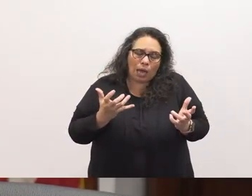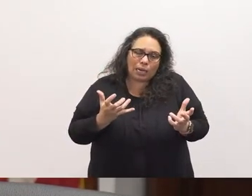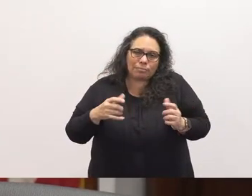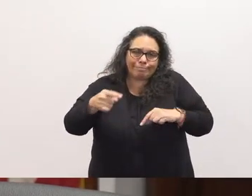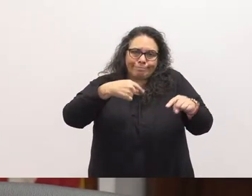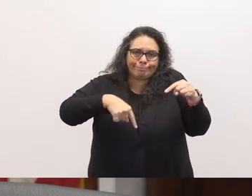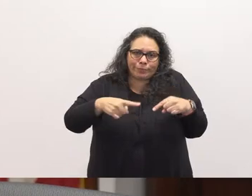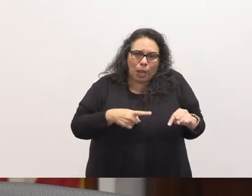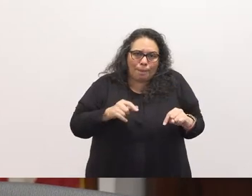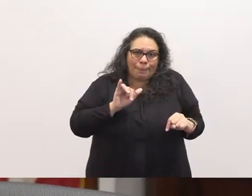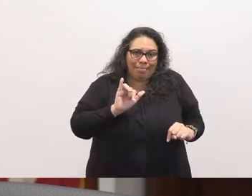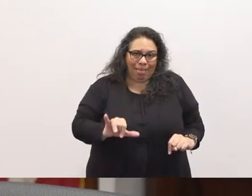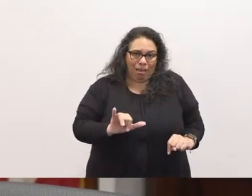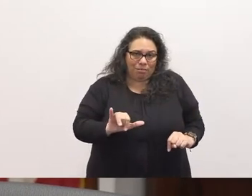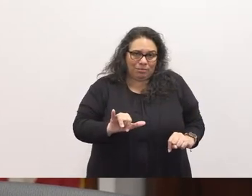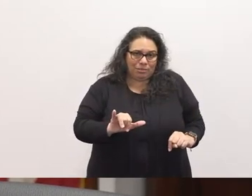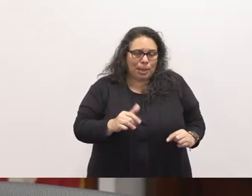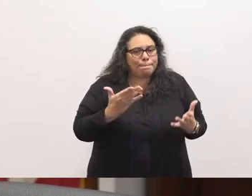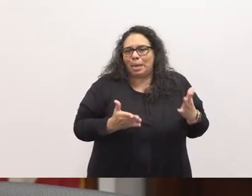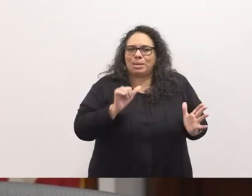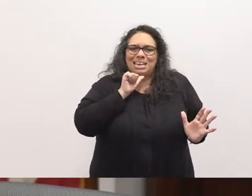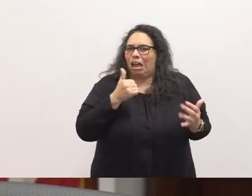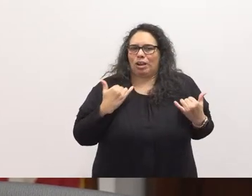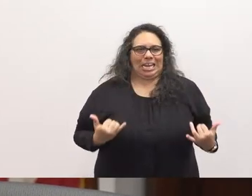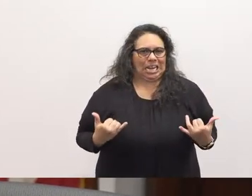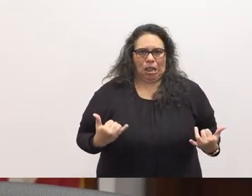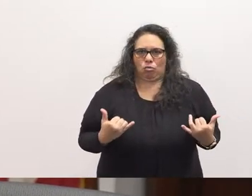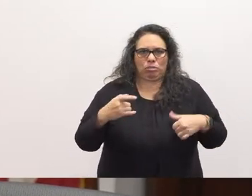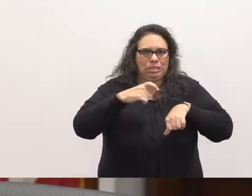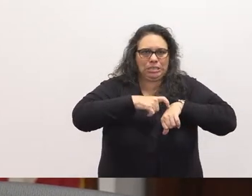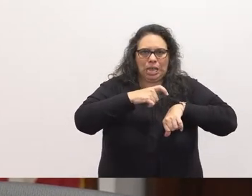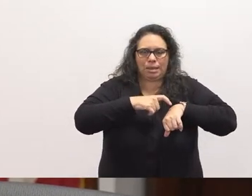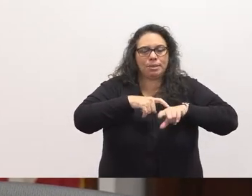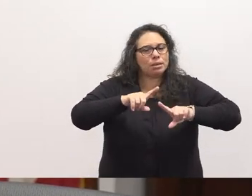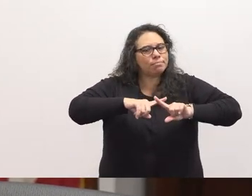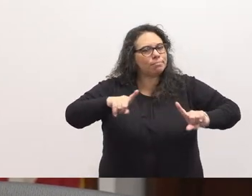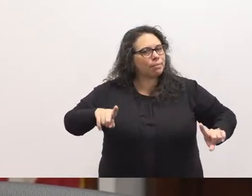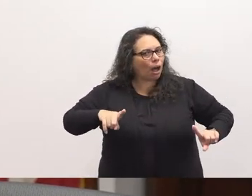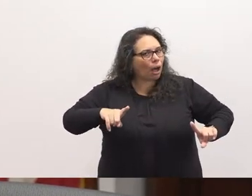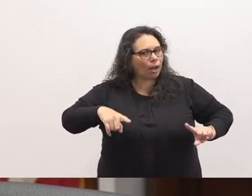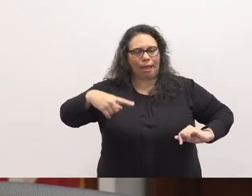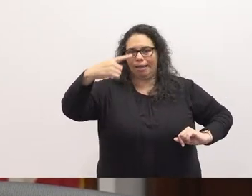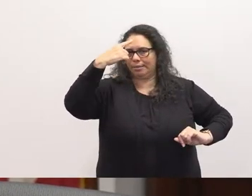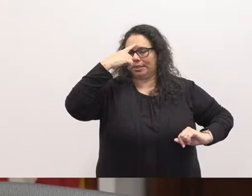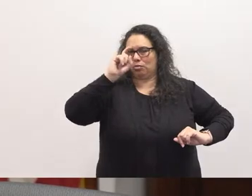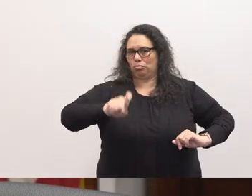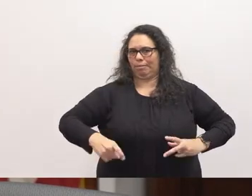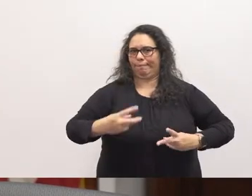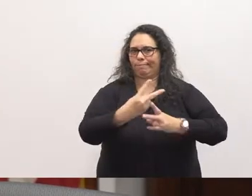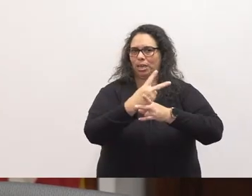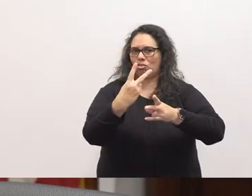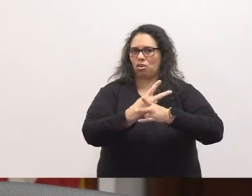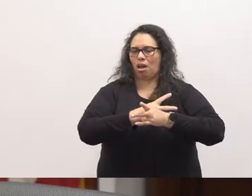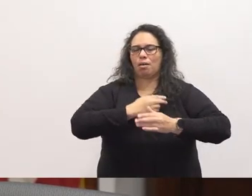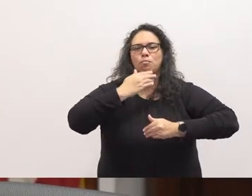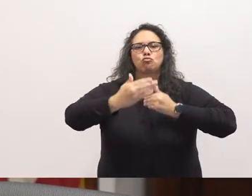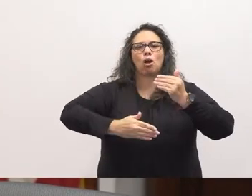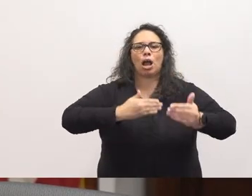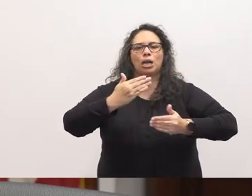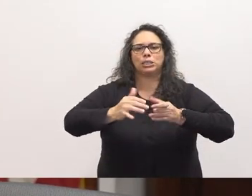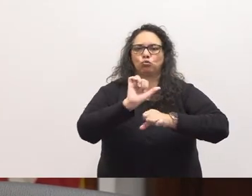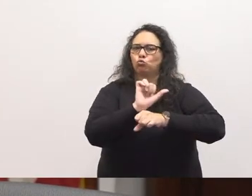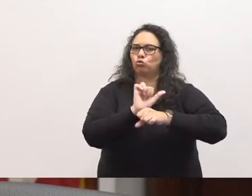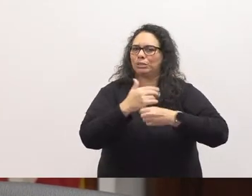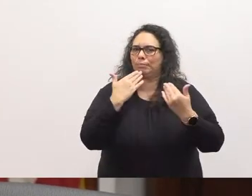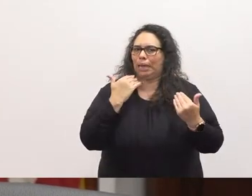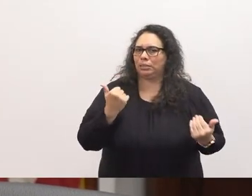that, perhaps not right now at this time, but I do think we need to figure out what process would work best